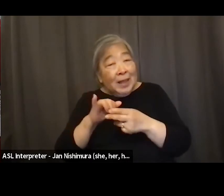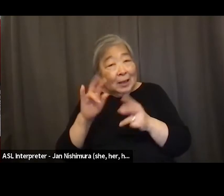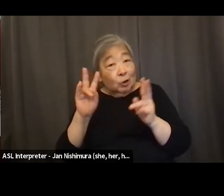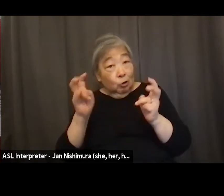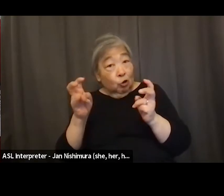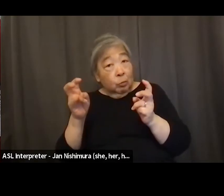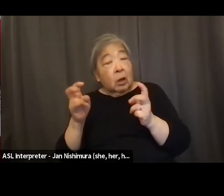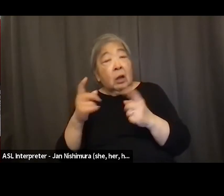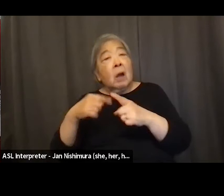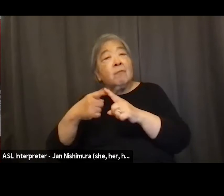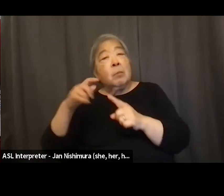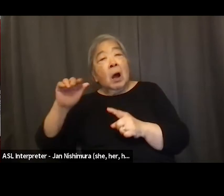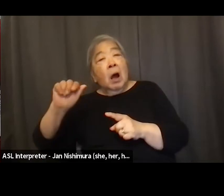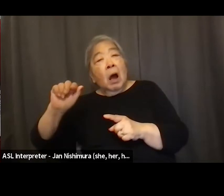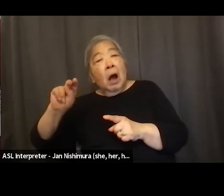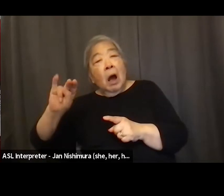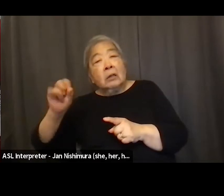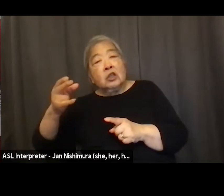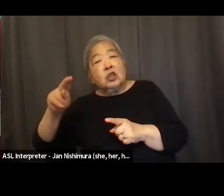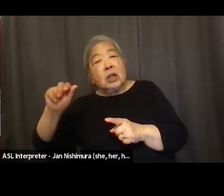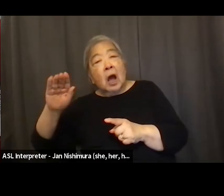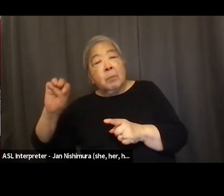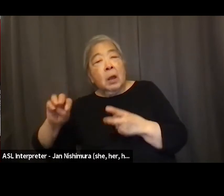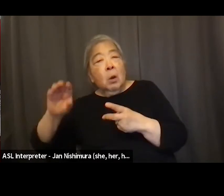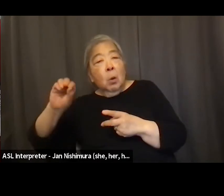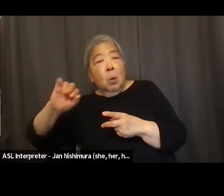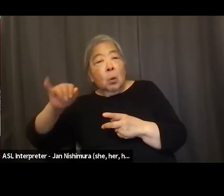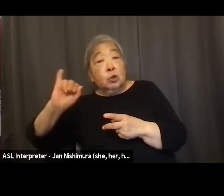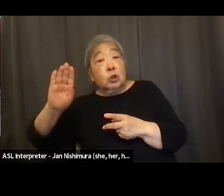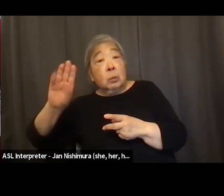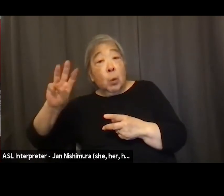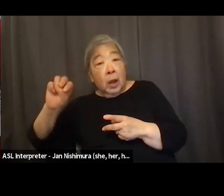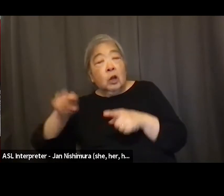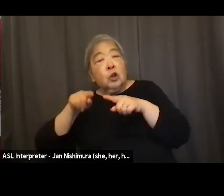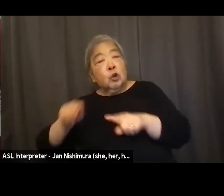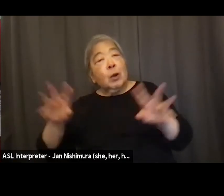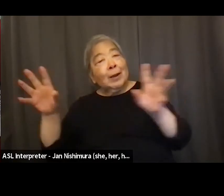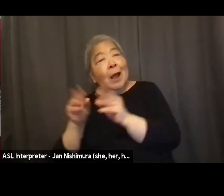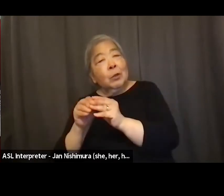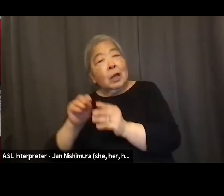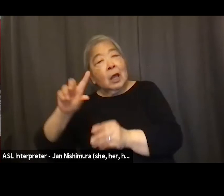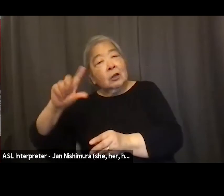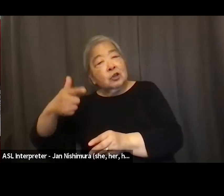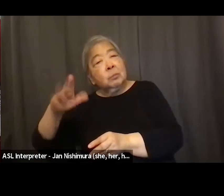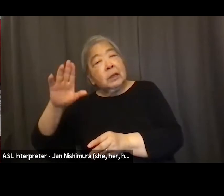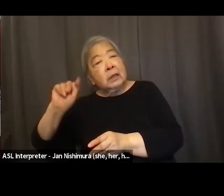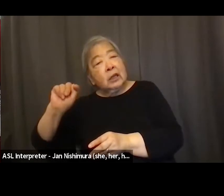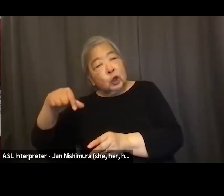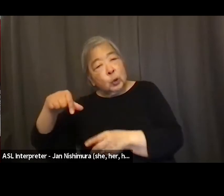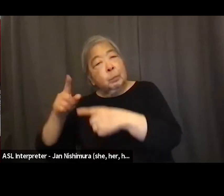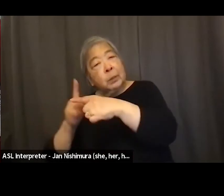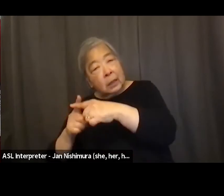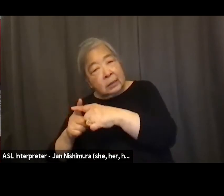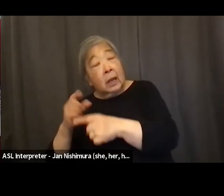our Anishinaabe and Ojibwe relatives during the gathering of LGBTQ plus and Two-Spirit